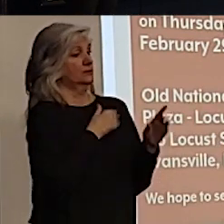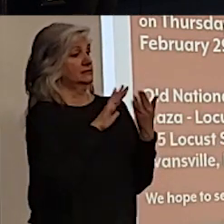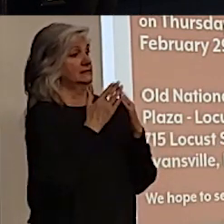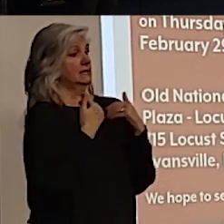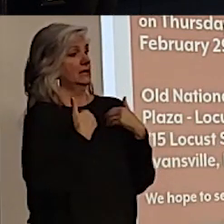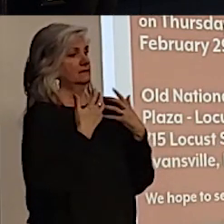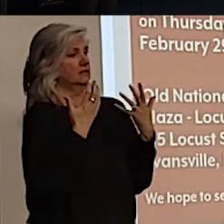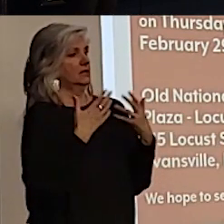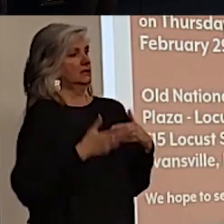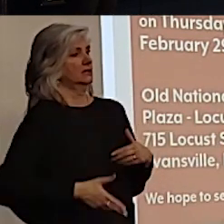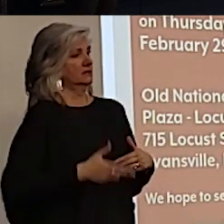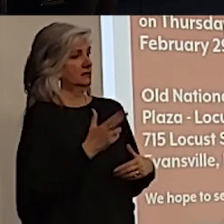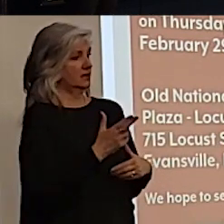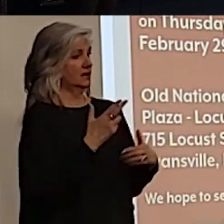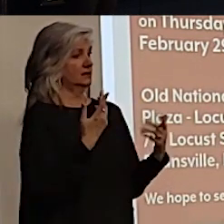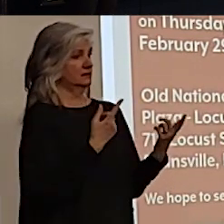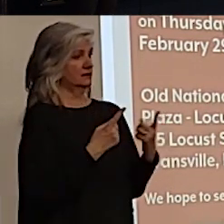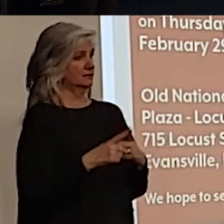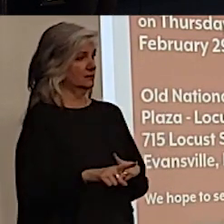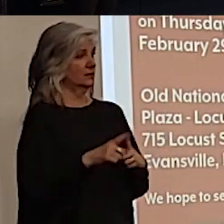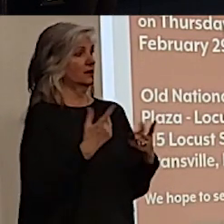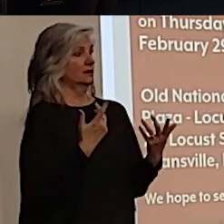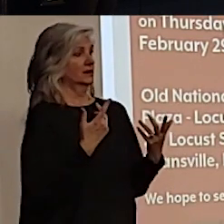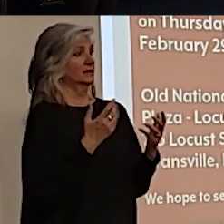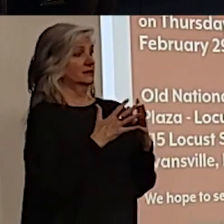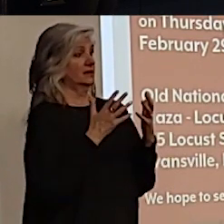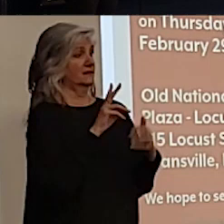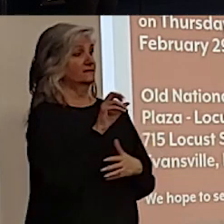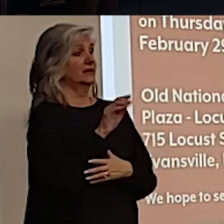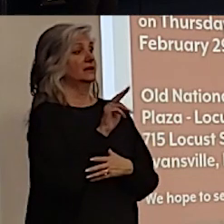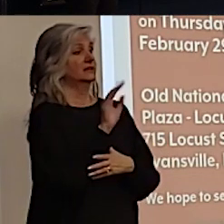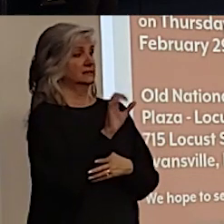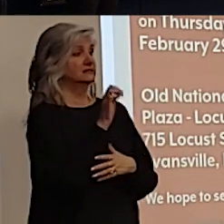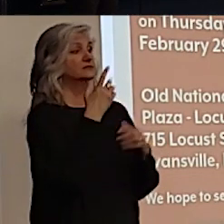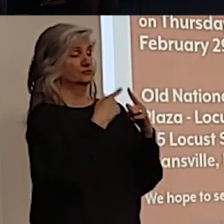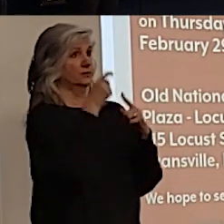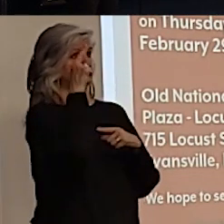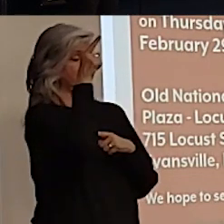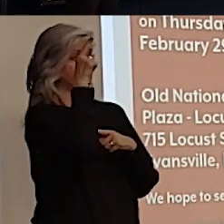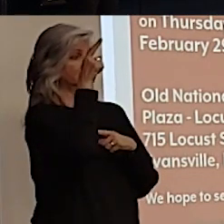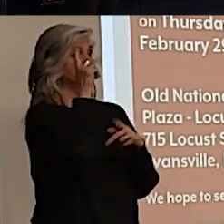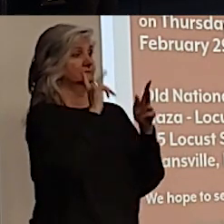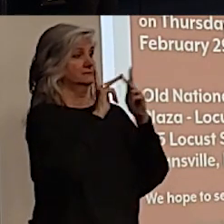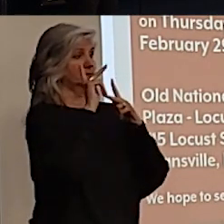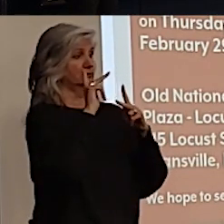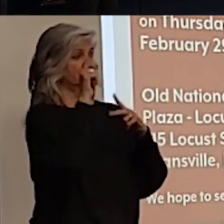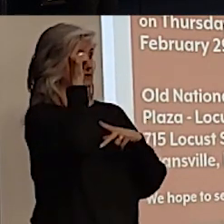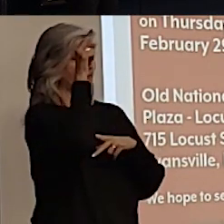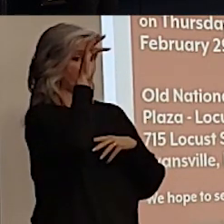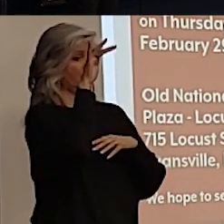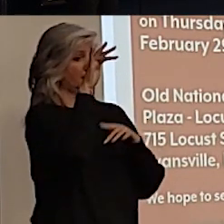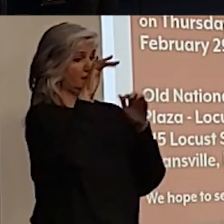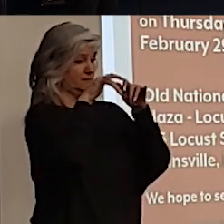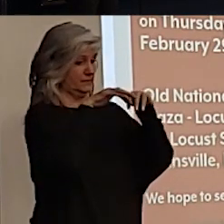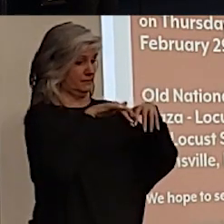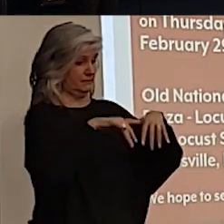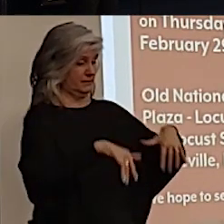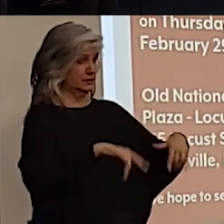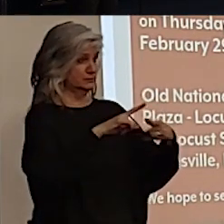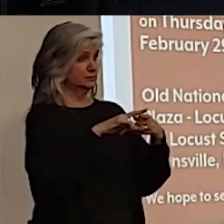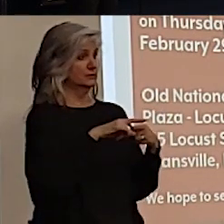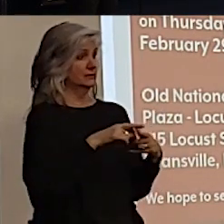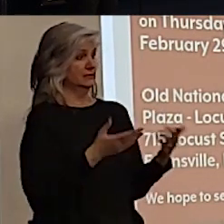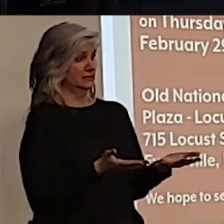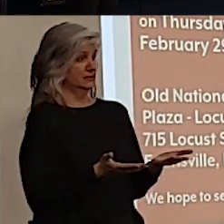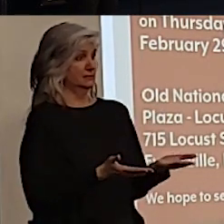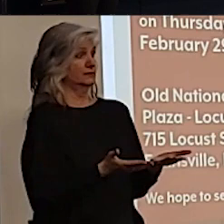lot of gun violence going on, a lot of violence, and a lot of that violence, it trickles from the top. It starts from the people at the top, and it trickles all the way down to the bottom.